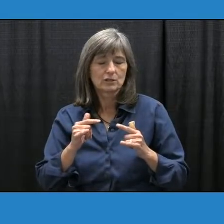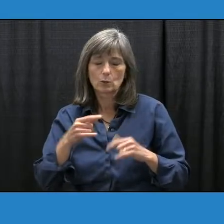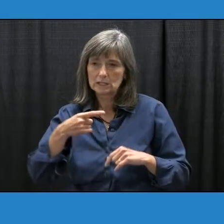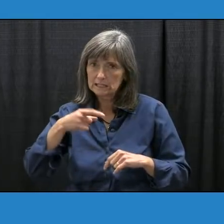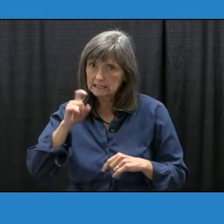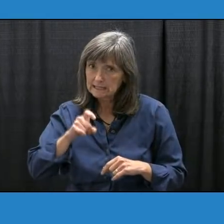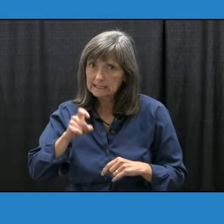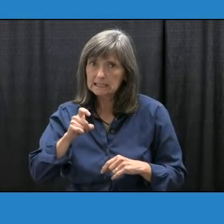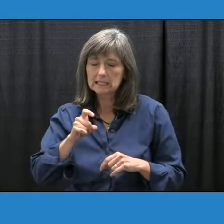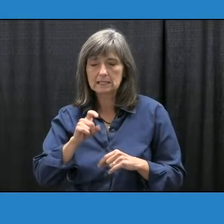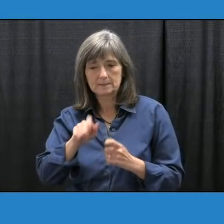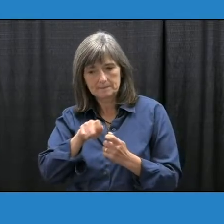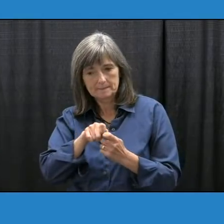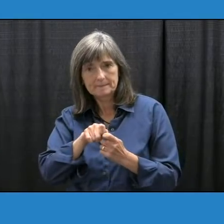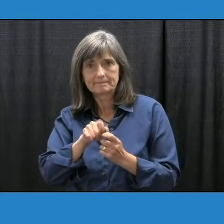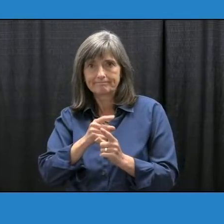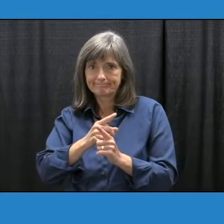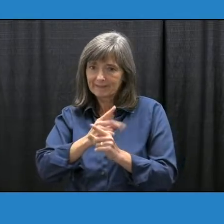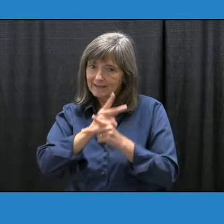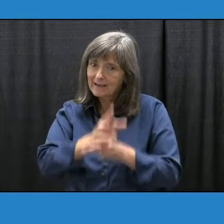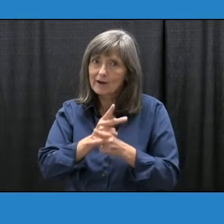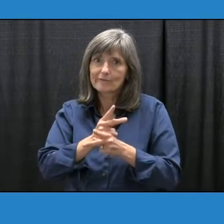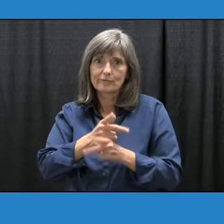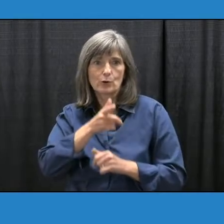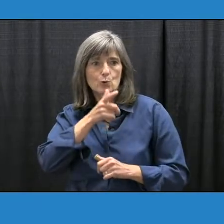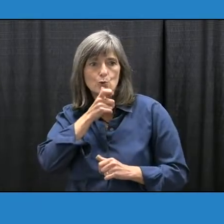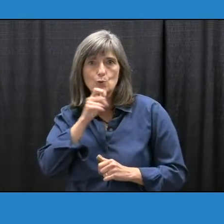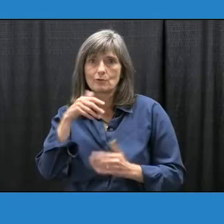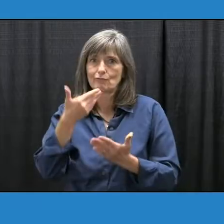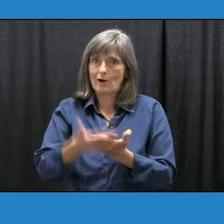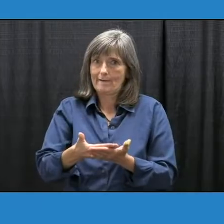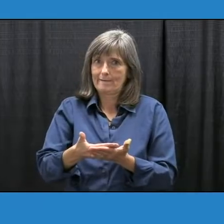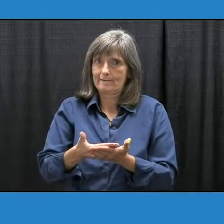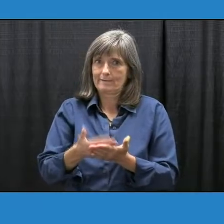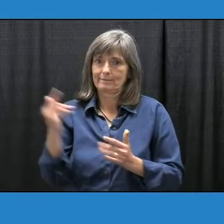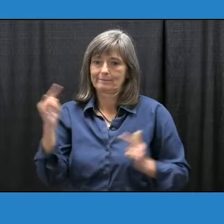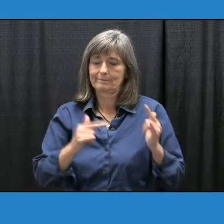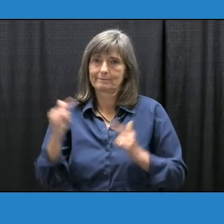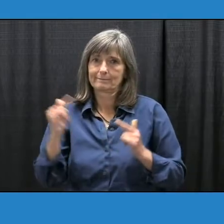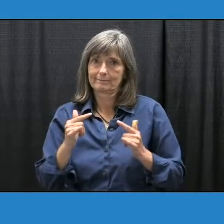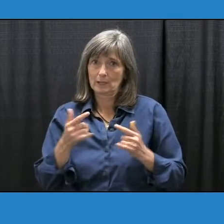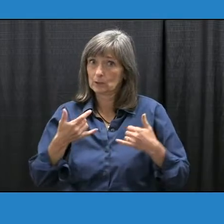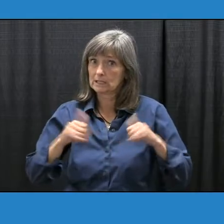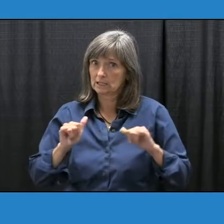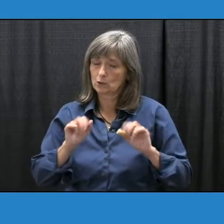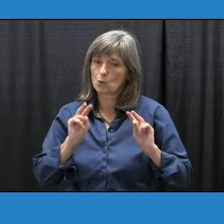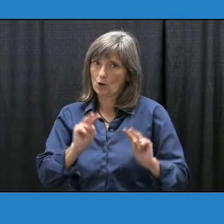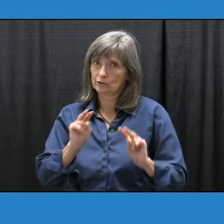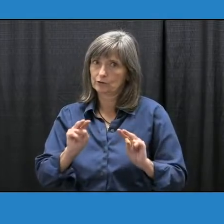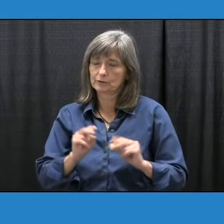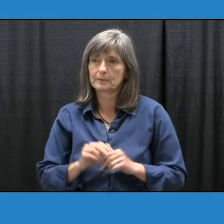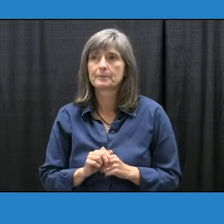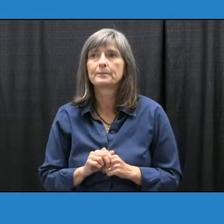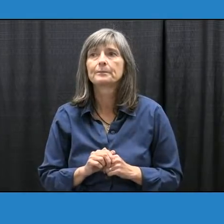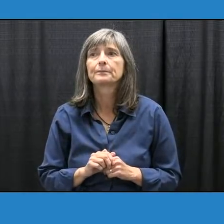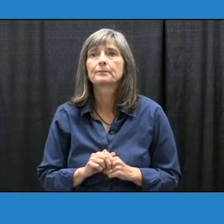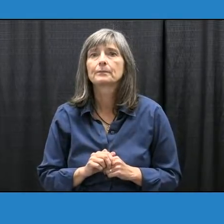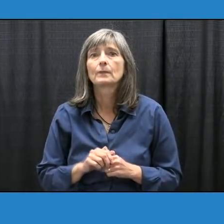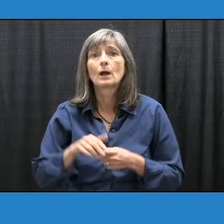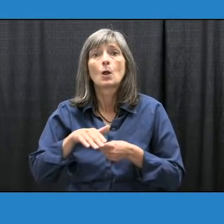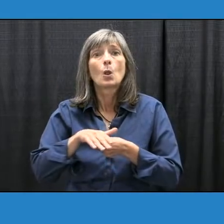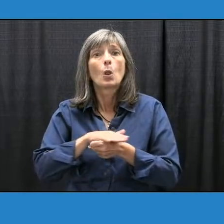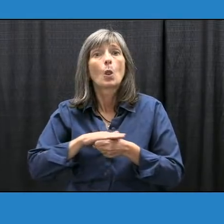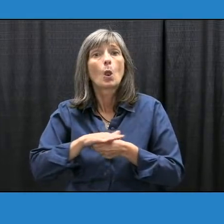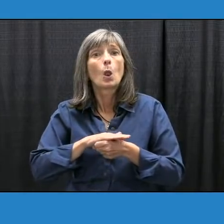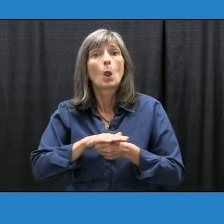regarding travelers coming in, which I know we are. Locally acquired infections are primarily